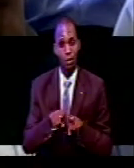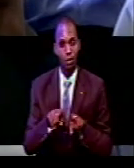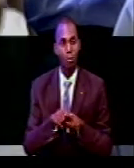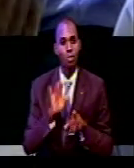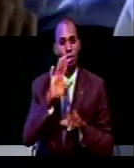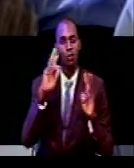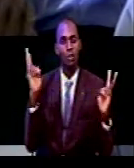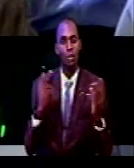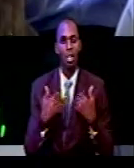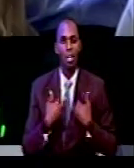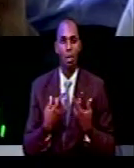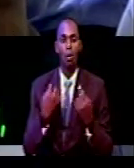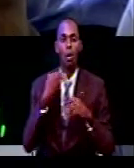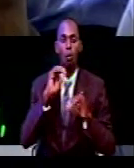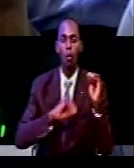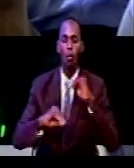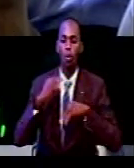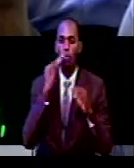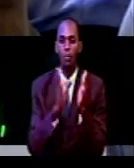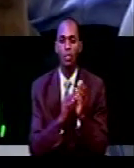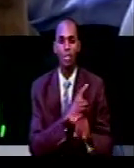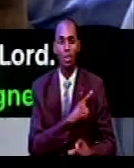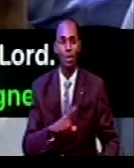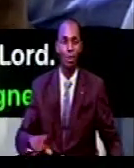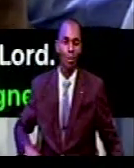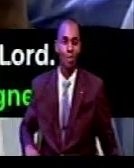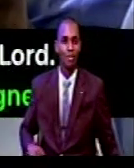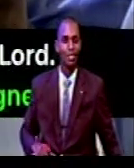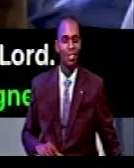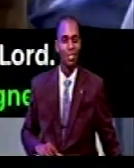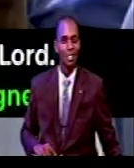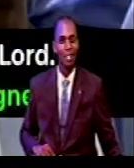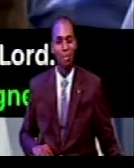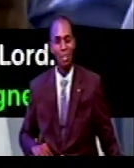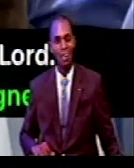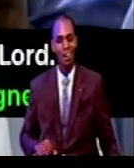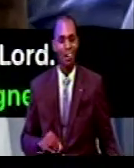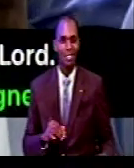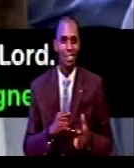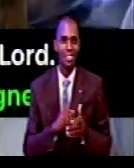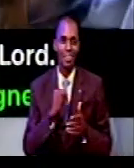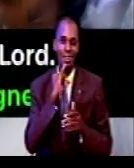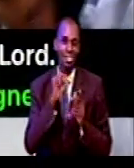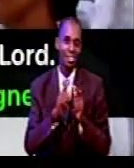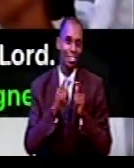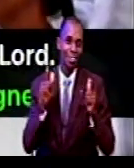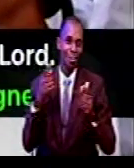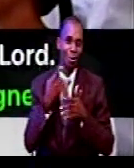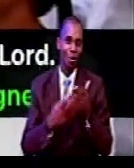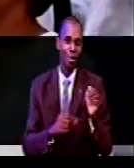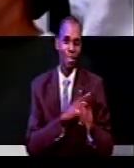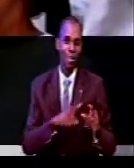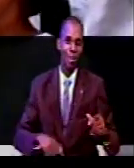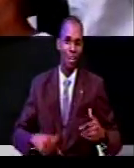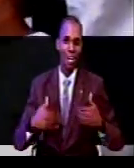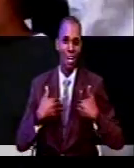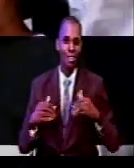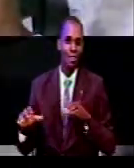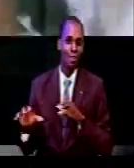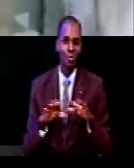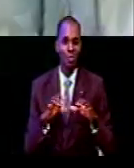sorrow is gone, and even sickness too. Your victory has come, oh praise the Lord. It